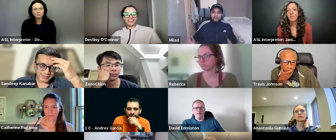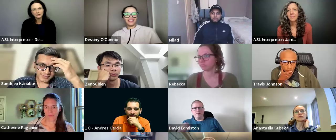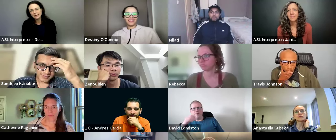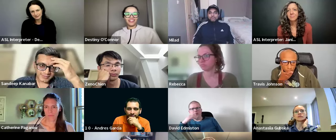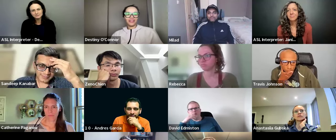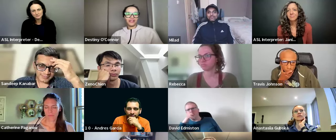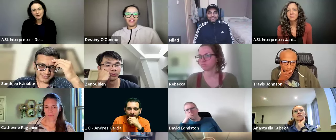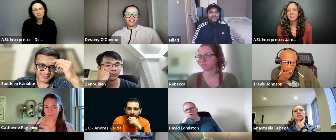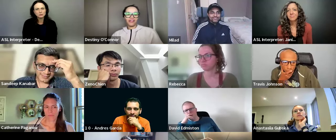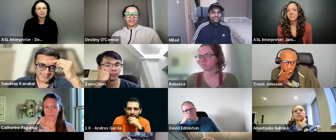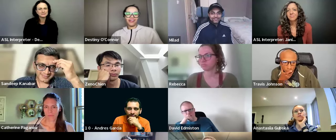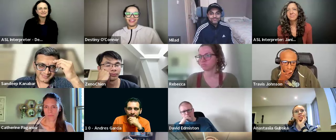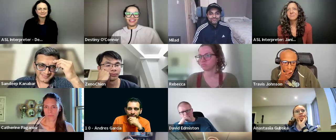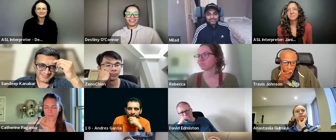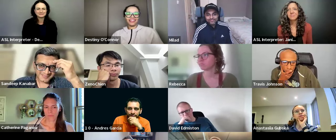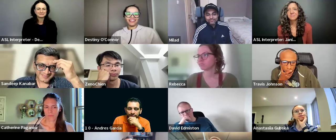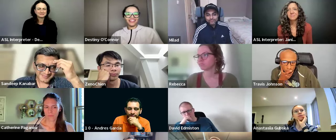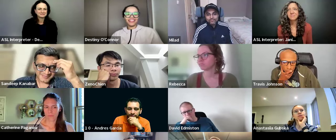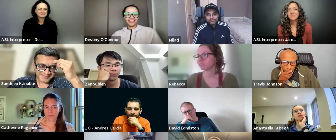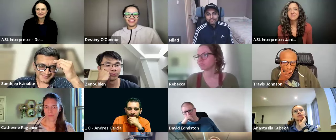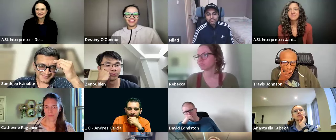some more, but yeah, absolutely.